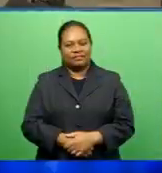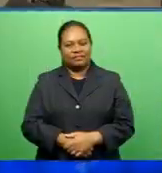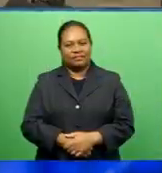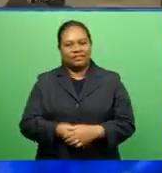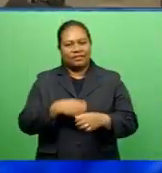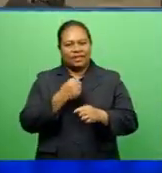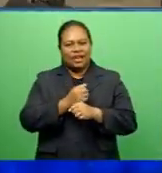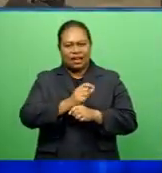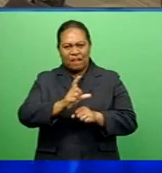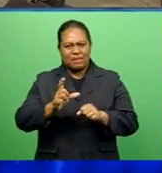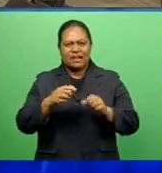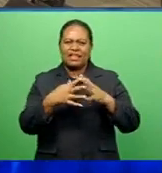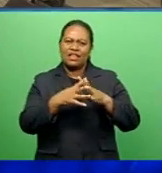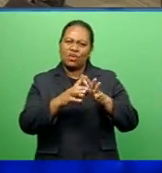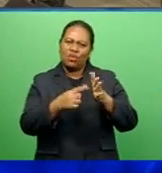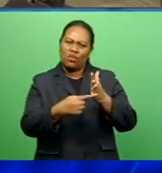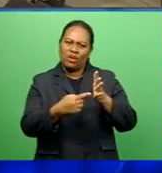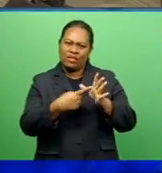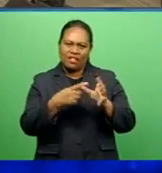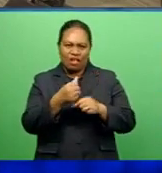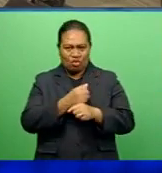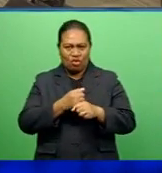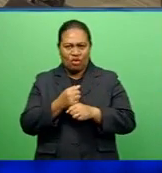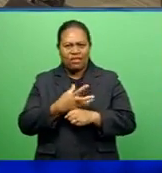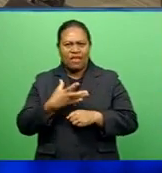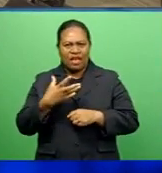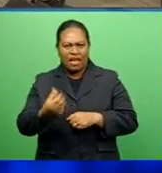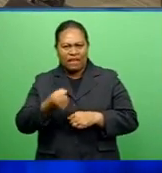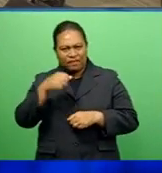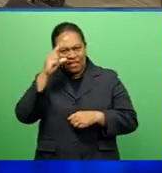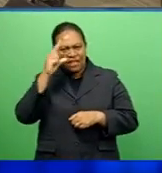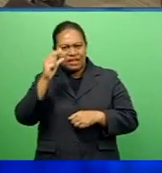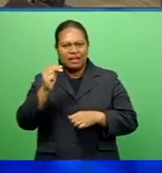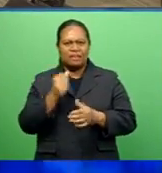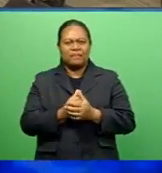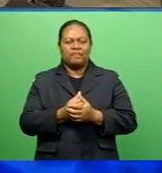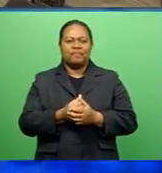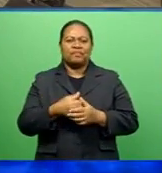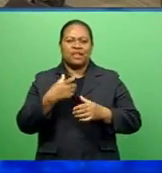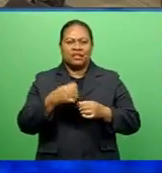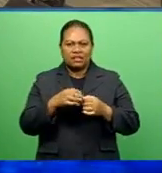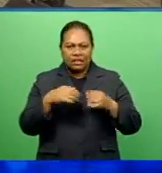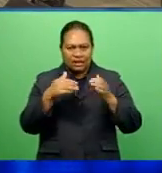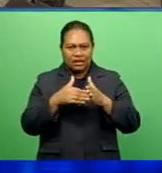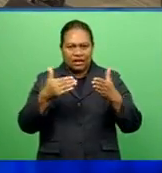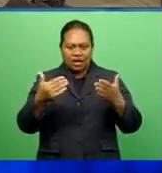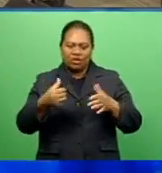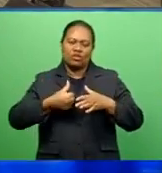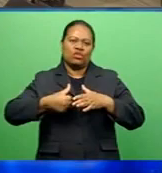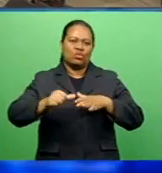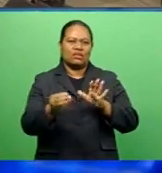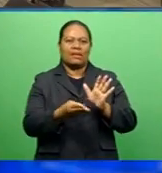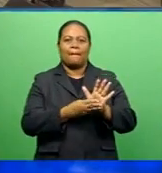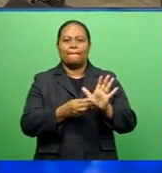Poto Coffee, a well-known coffee shop in Suva, has rebranded as Mana Coffee and will now use Fijian-made beans to support the local